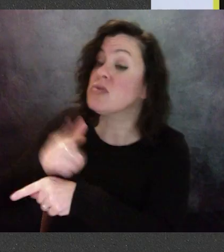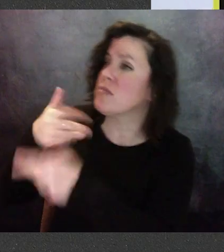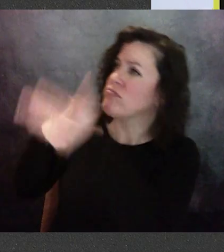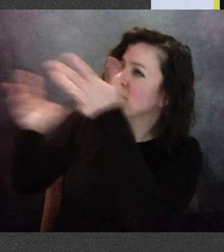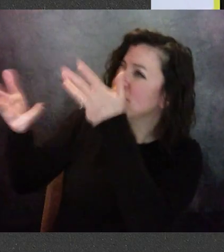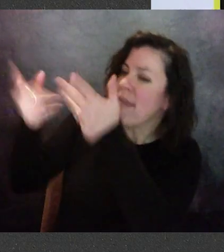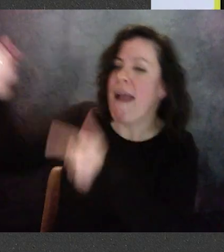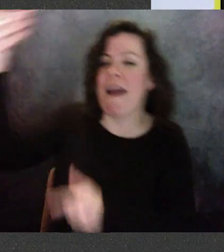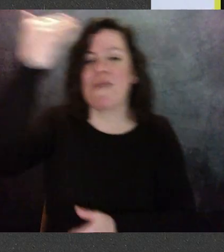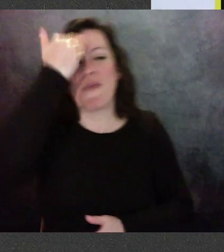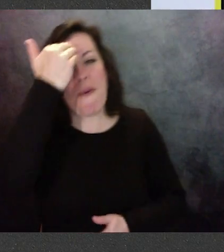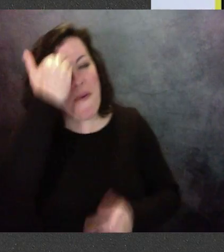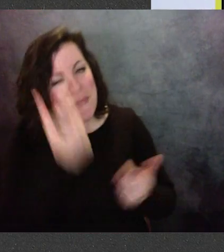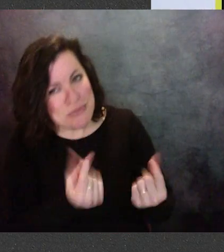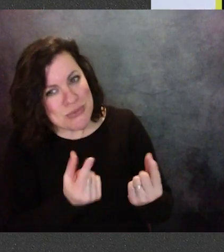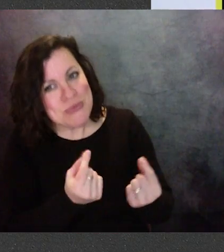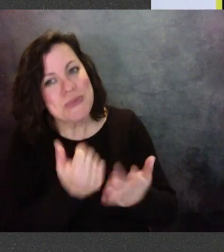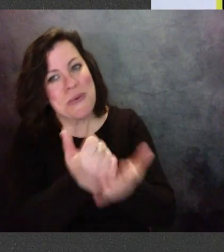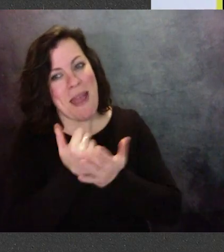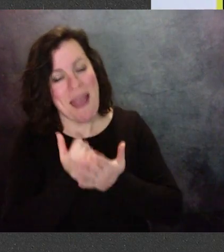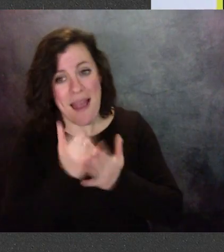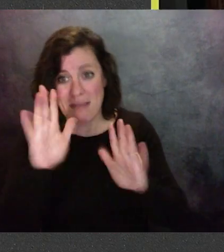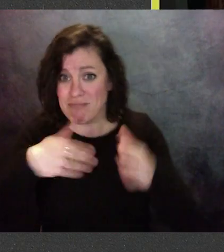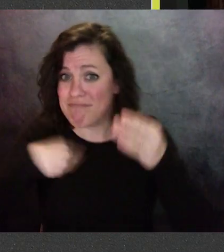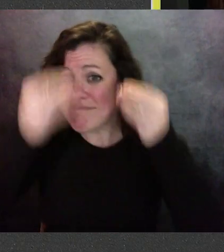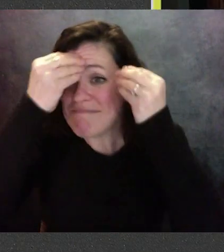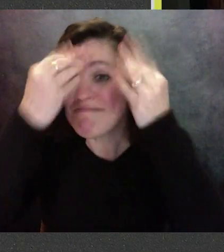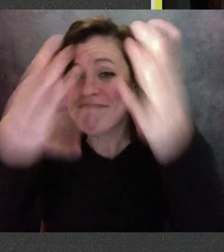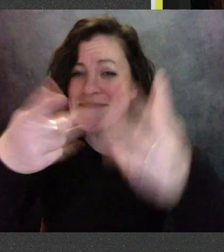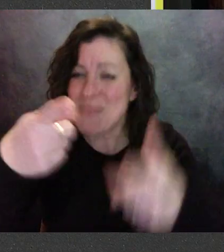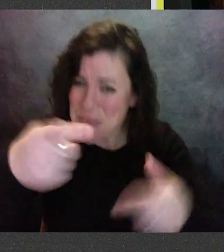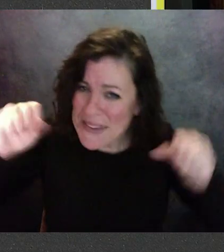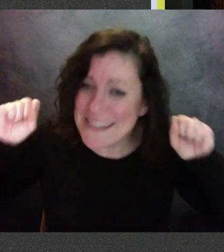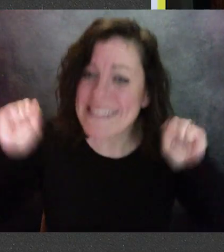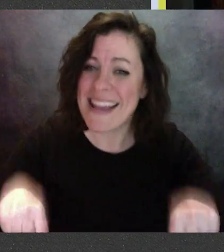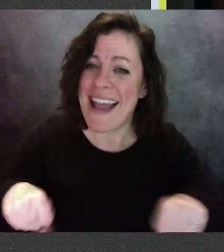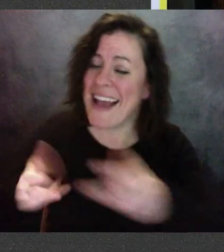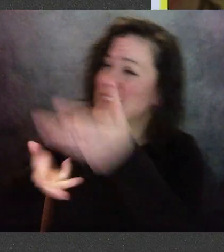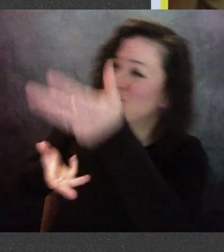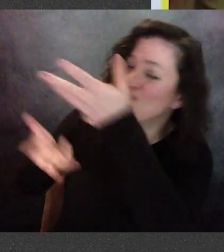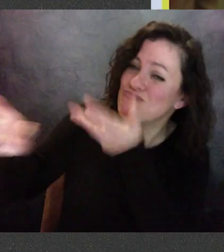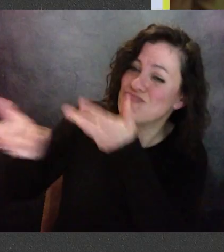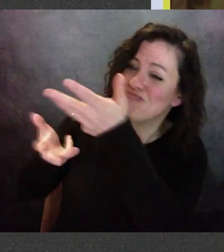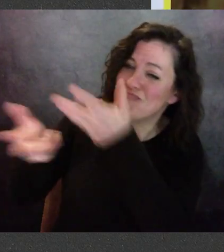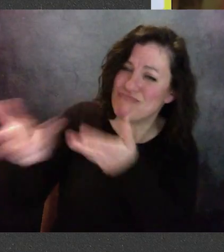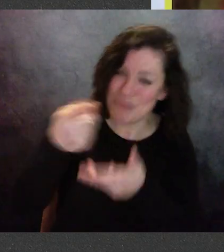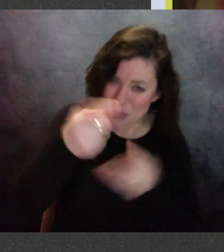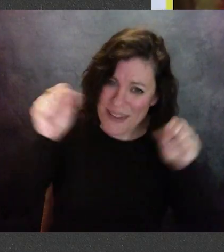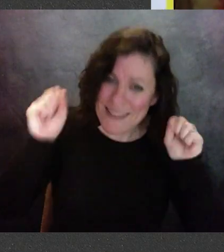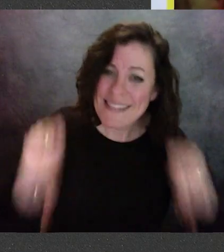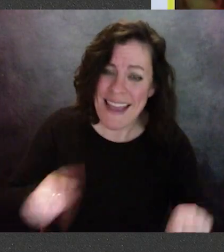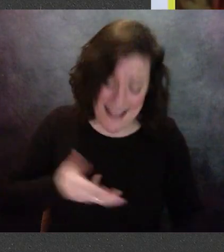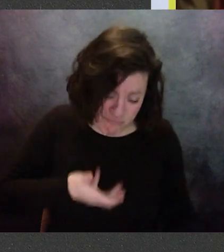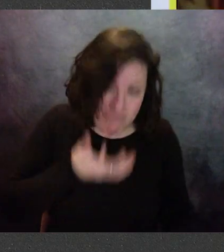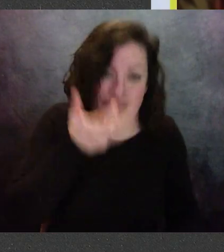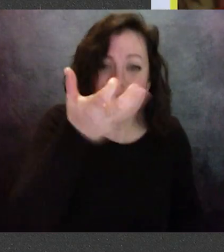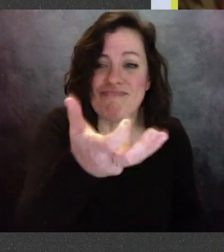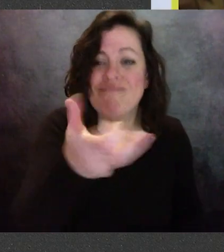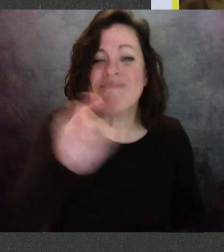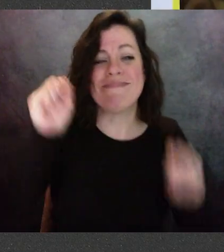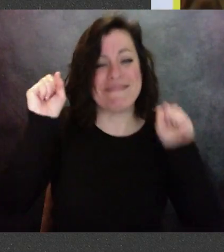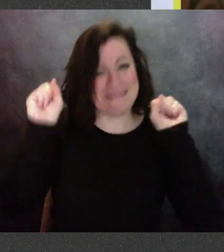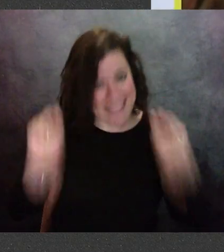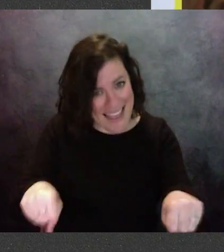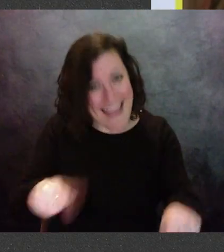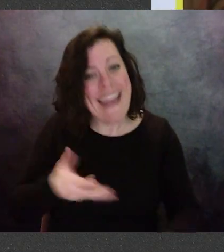should do. I want you to know, yes, you can. Yes, you can.